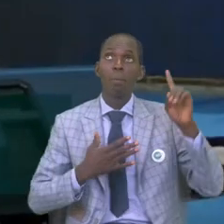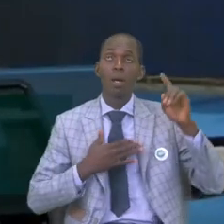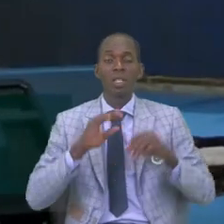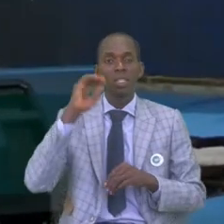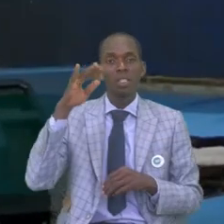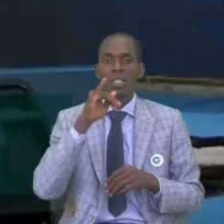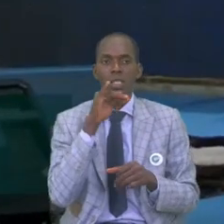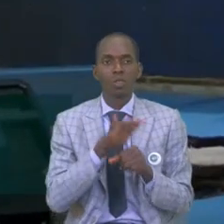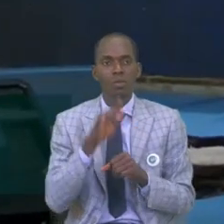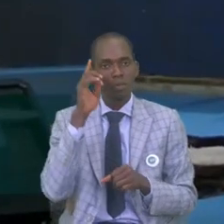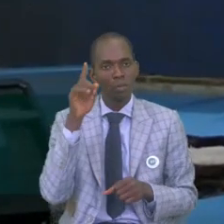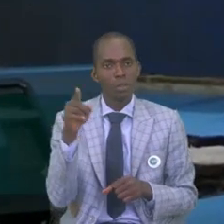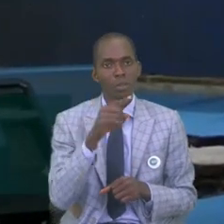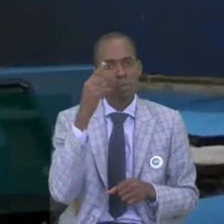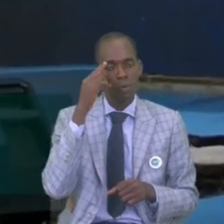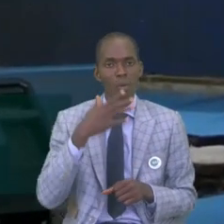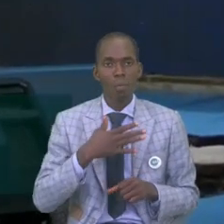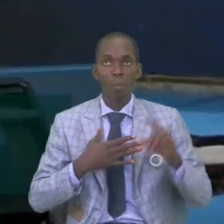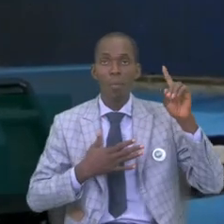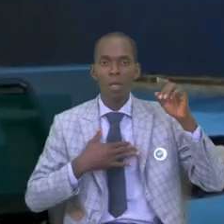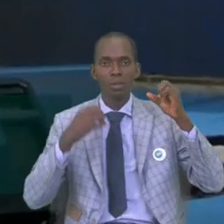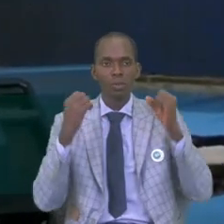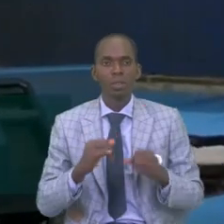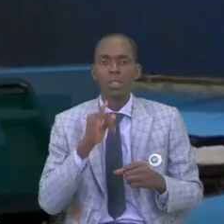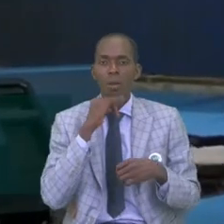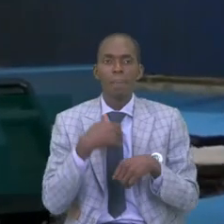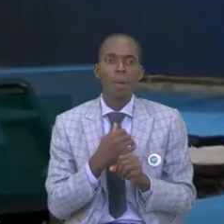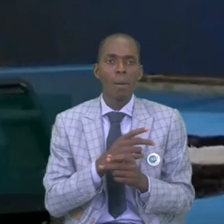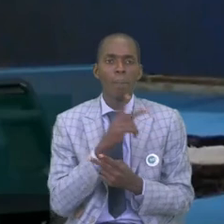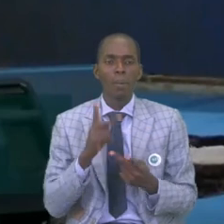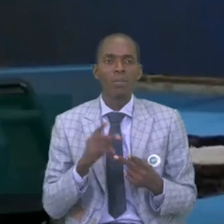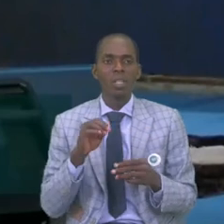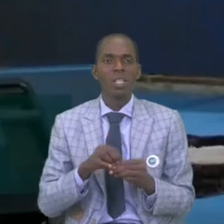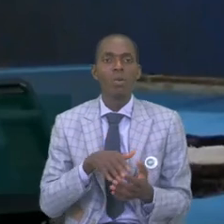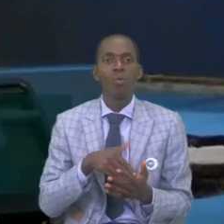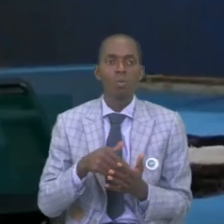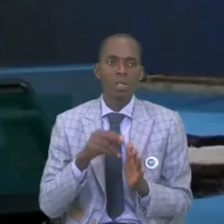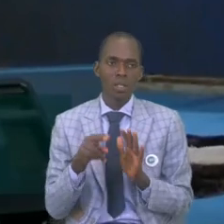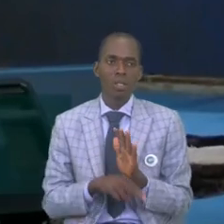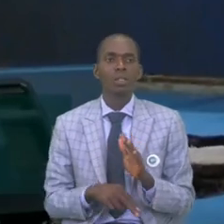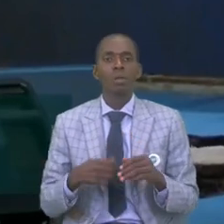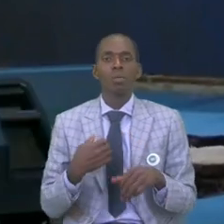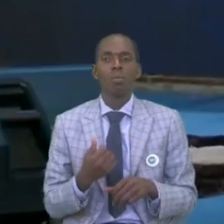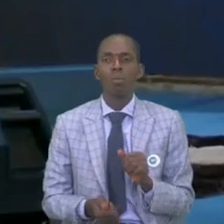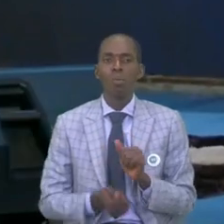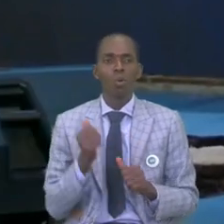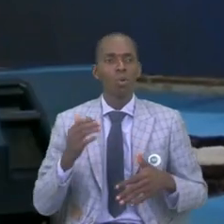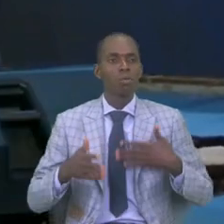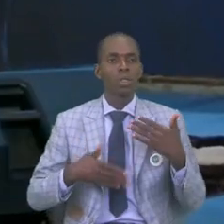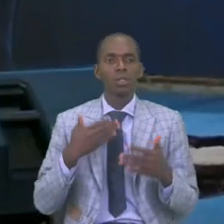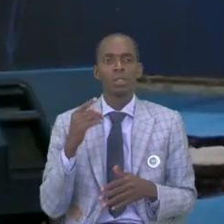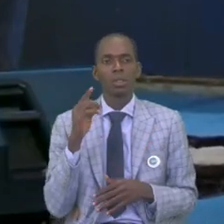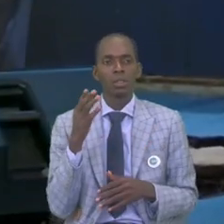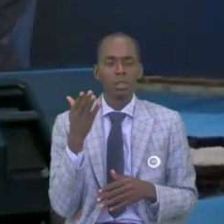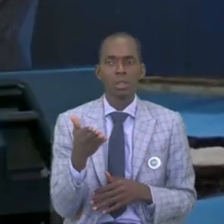my strength is made perfect in wisdom. Most gladly then, therefore, will